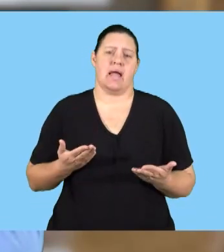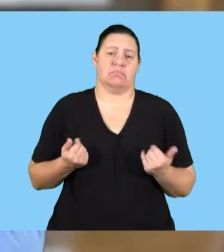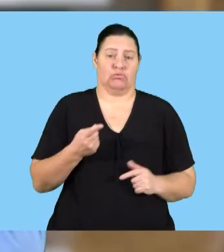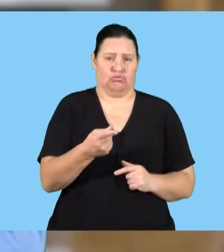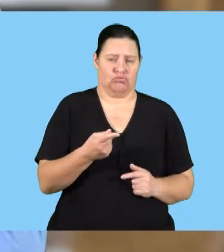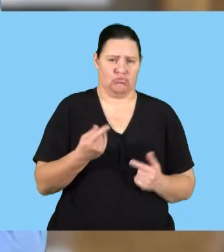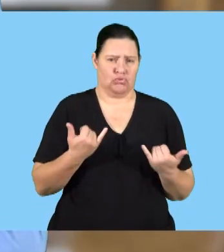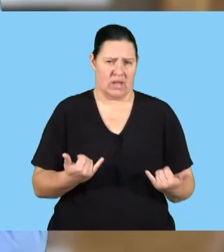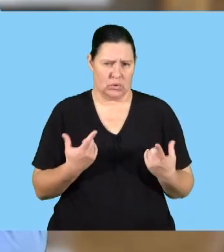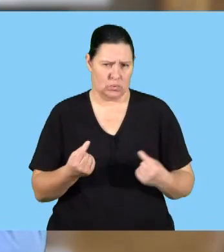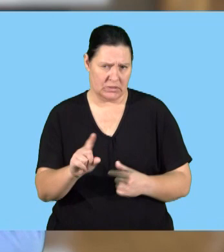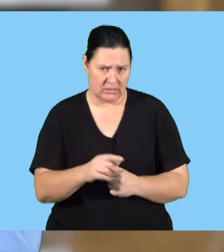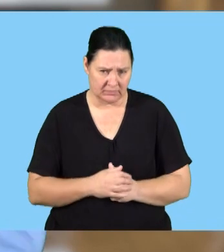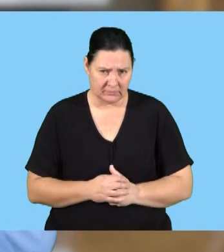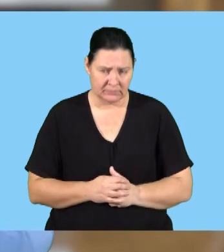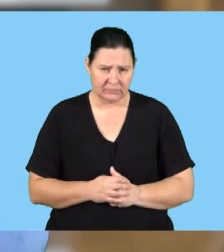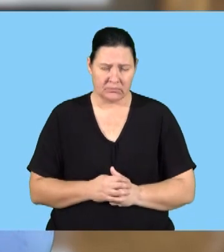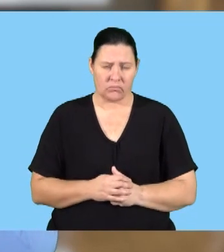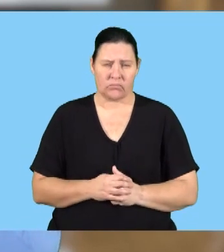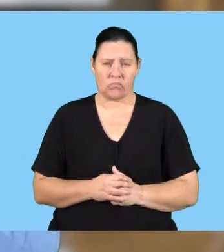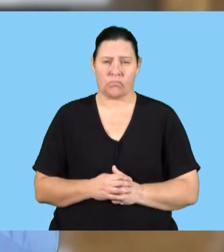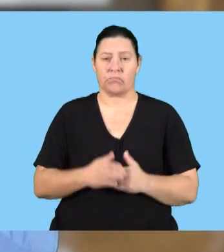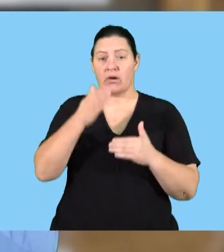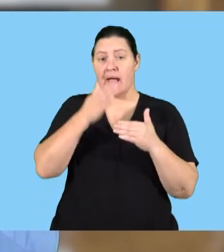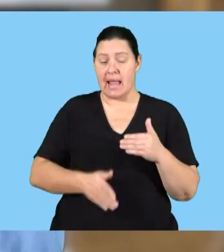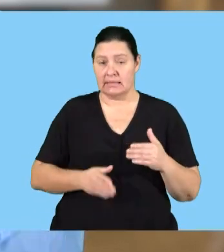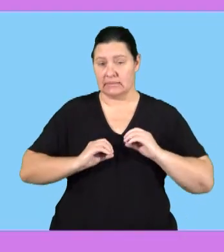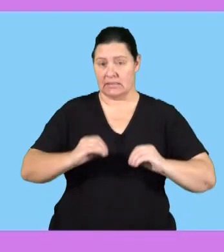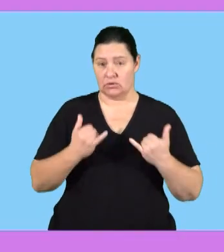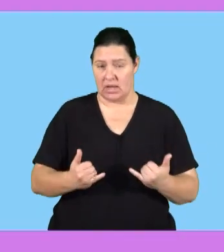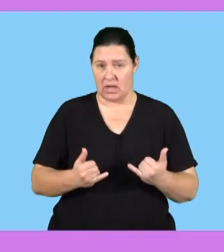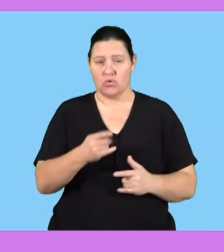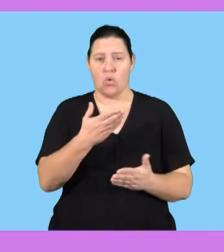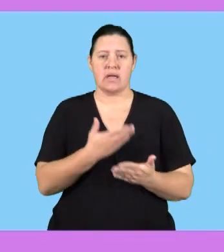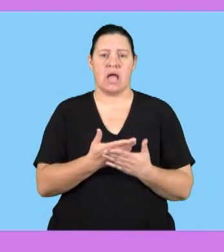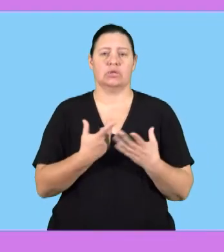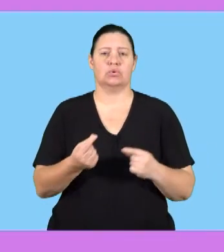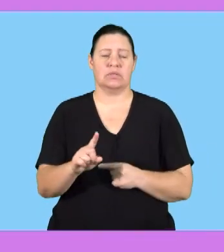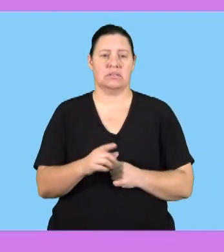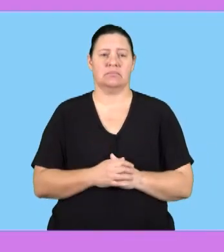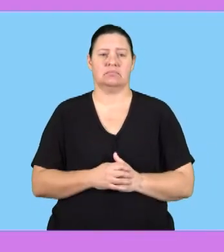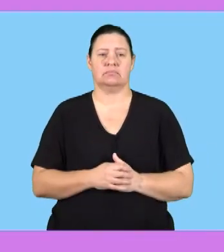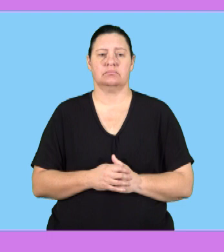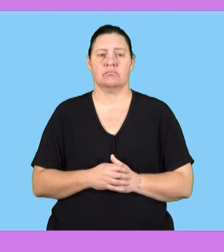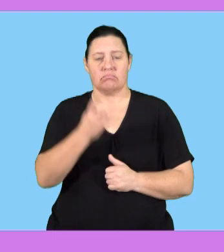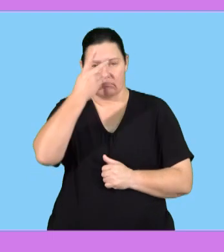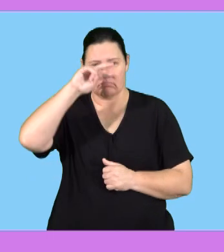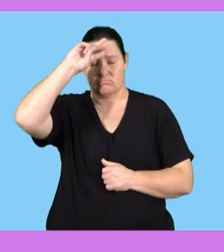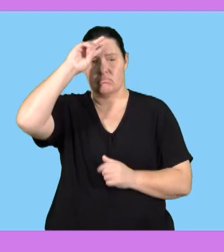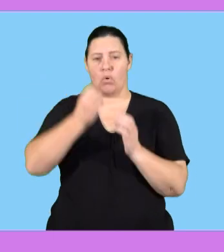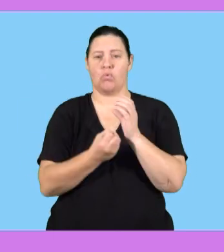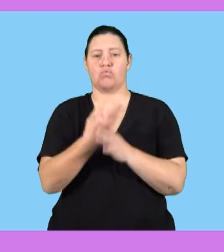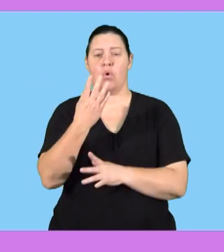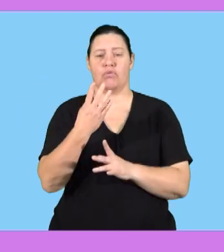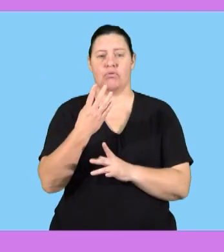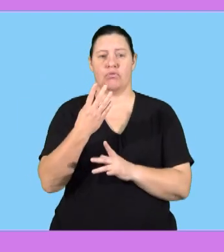you in today's lesson. Okay, so by the end of this lesson, you should be able to, first of all, interpret growth